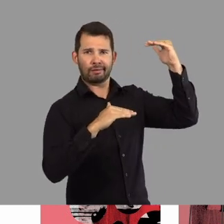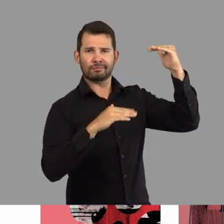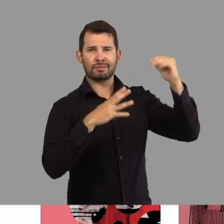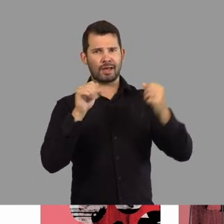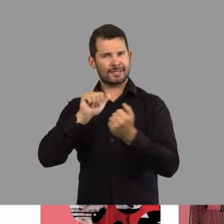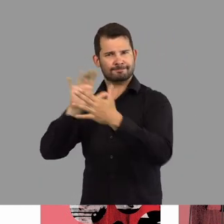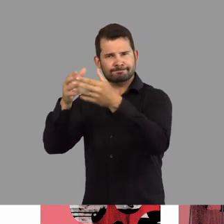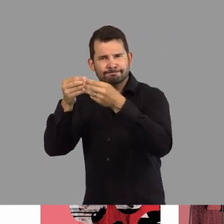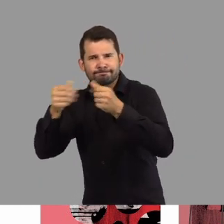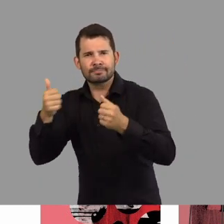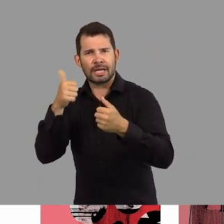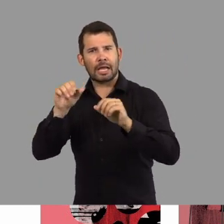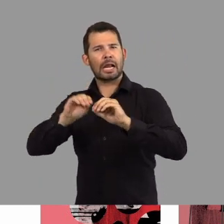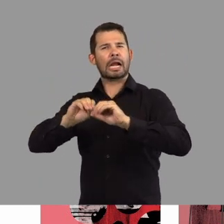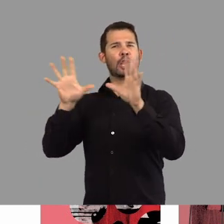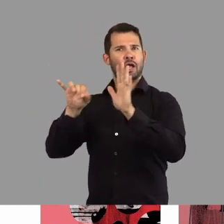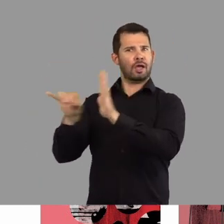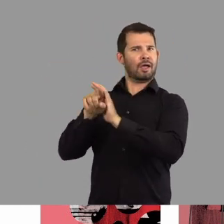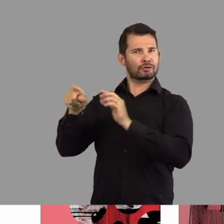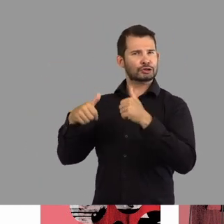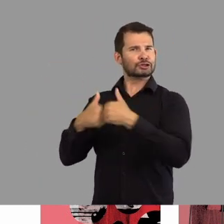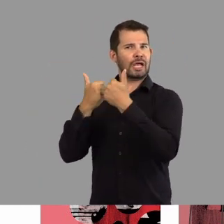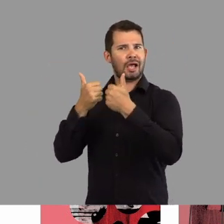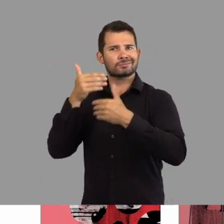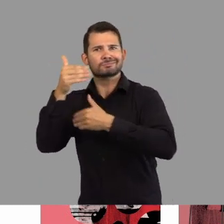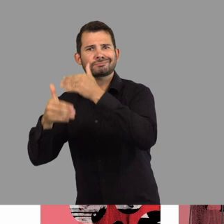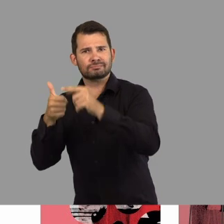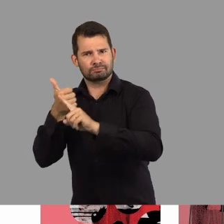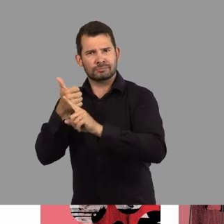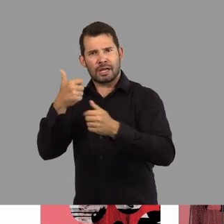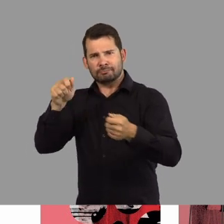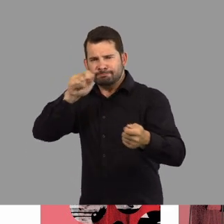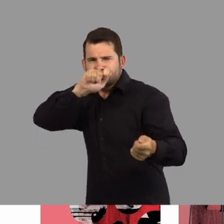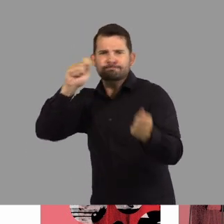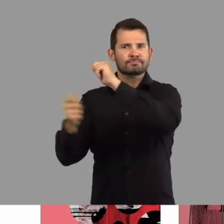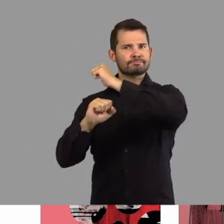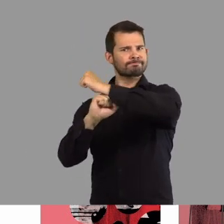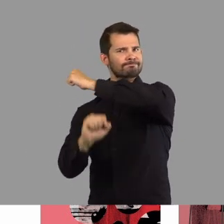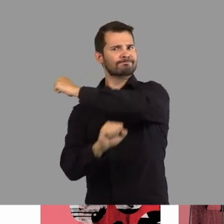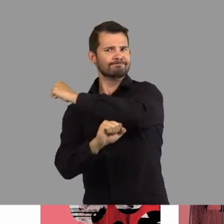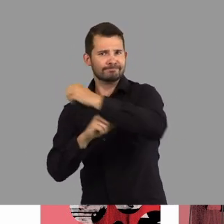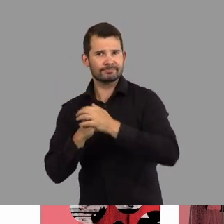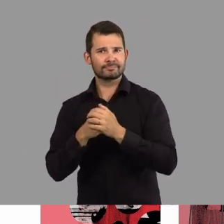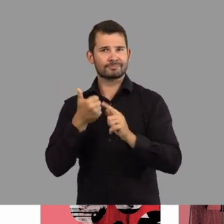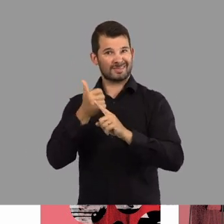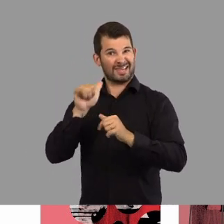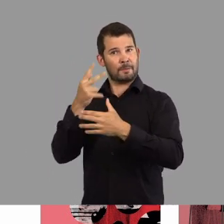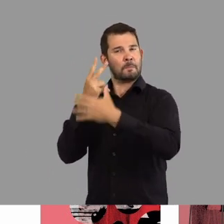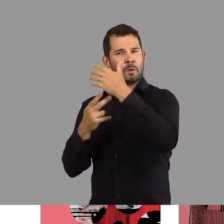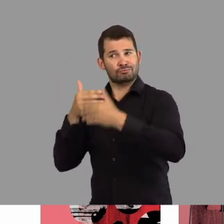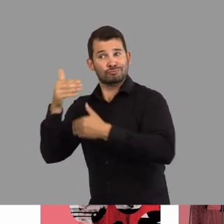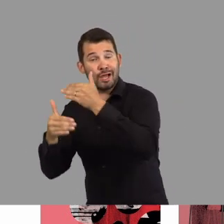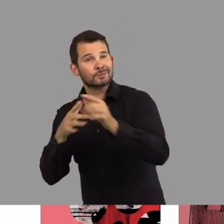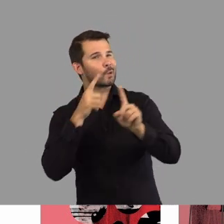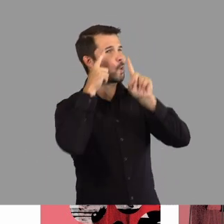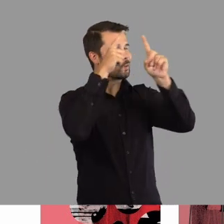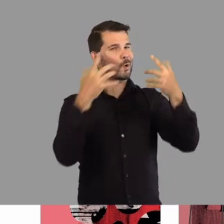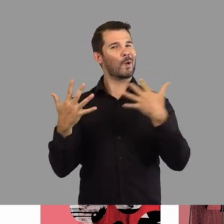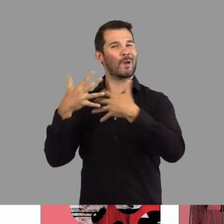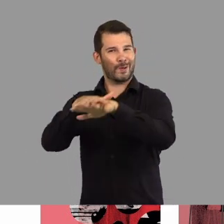and addresses clearly identified challenges and produces fundamental change. It is both a process and a